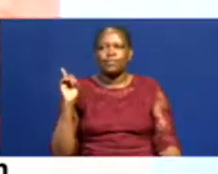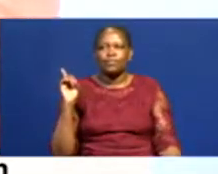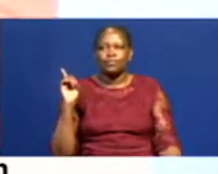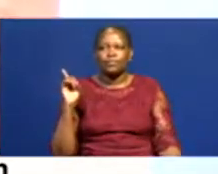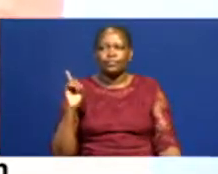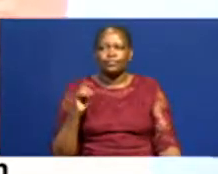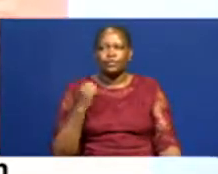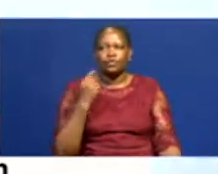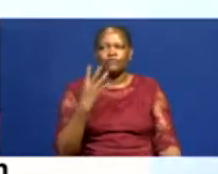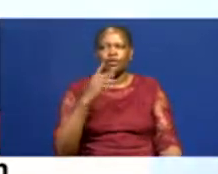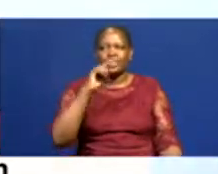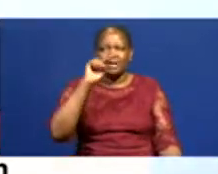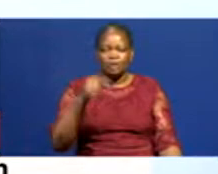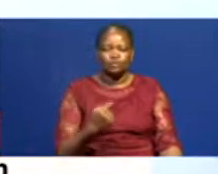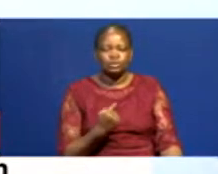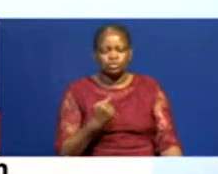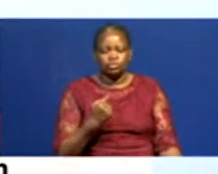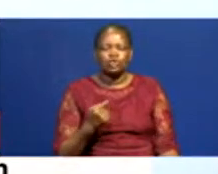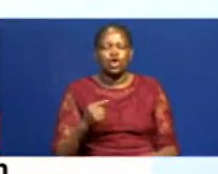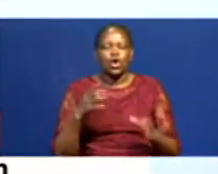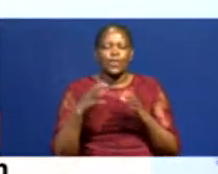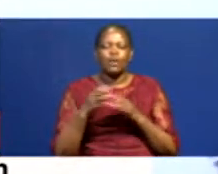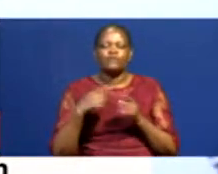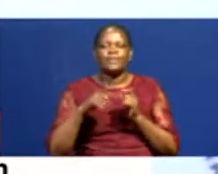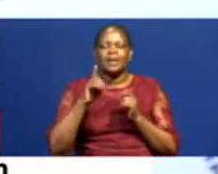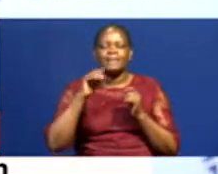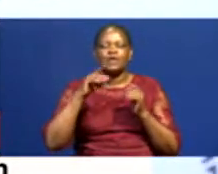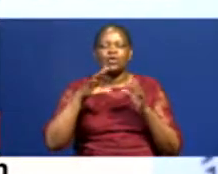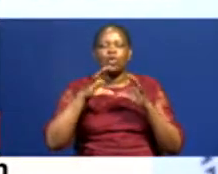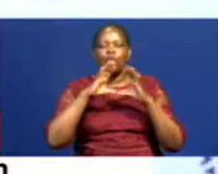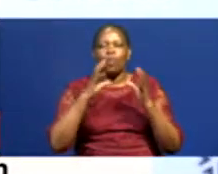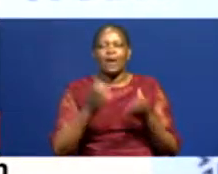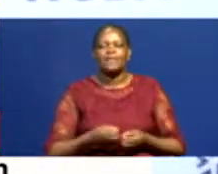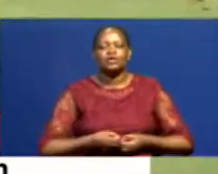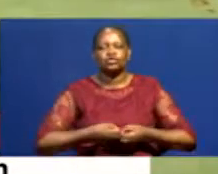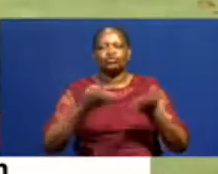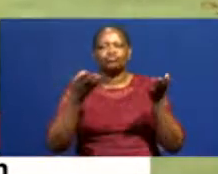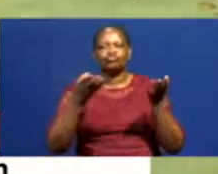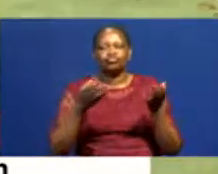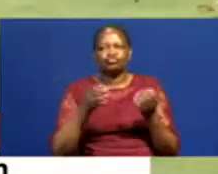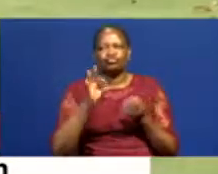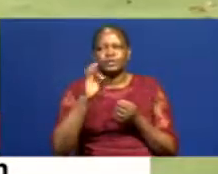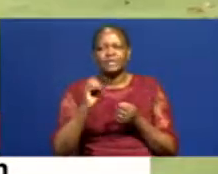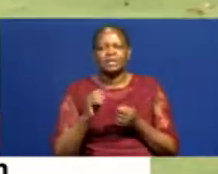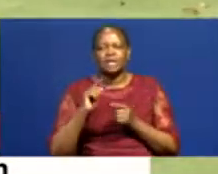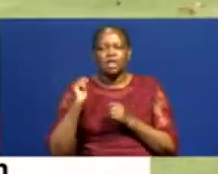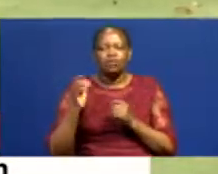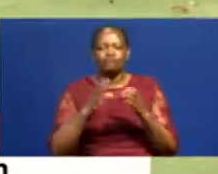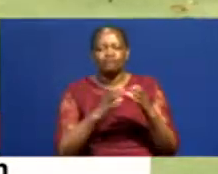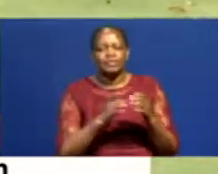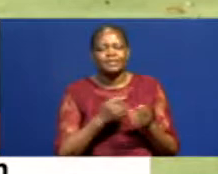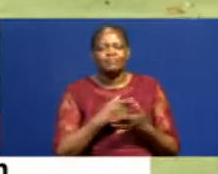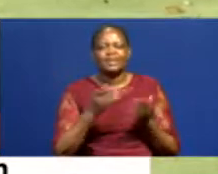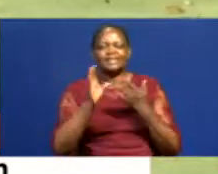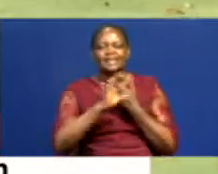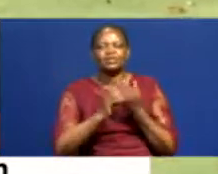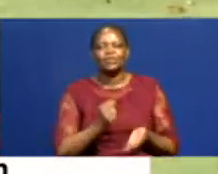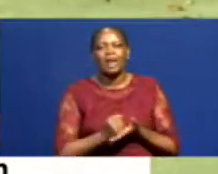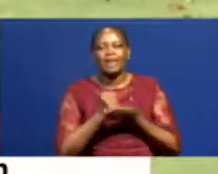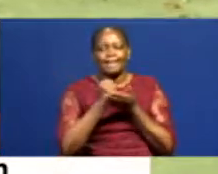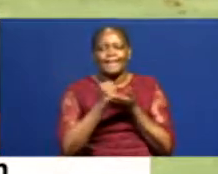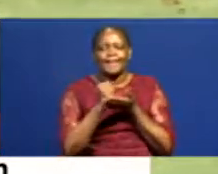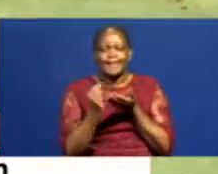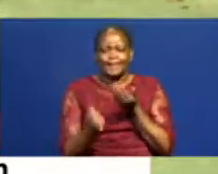The 24,000 golf balls from DP World are being distributed to 30 golf clubs across the country to help in